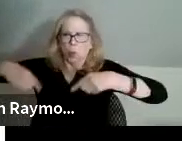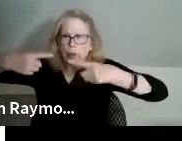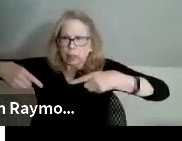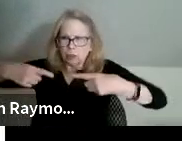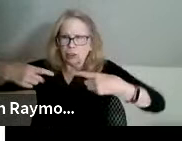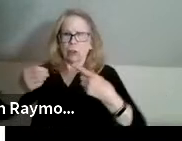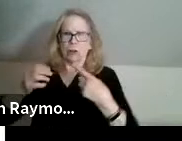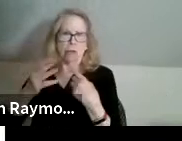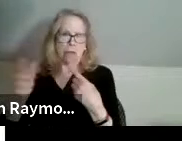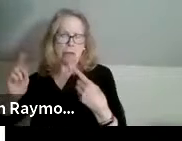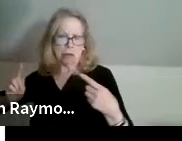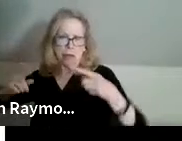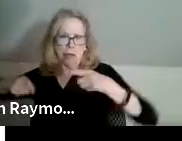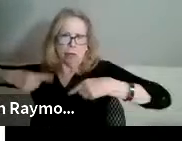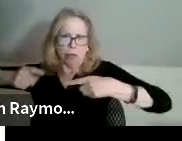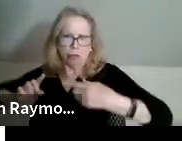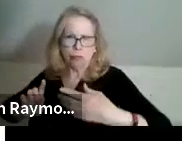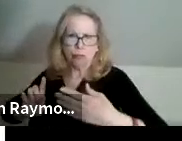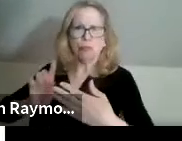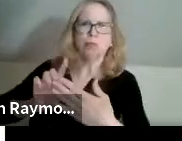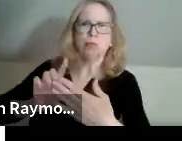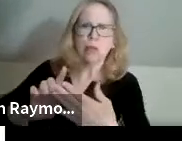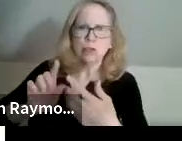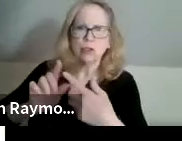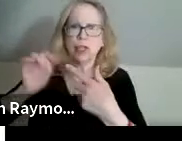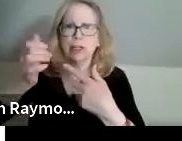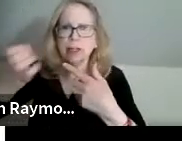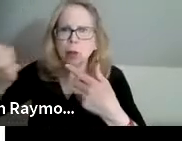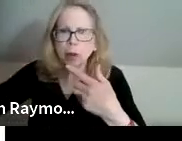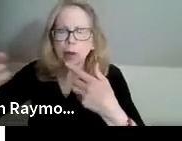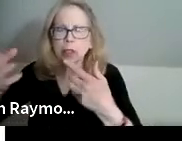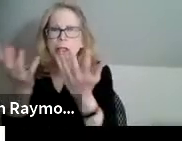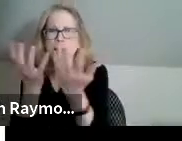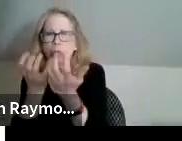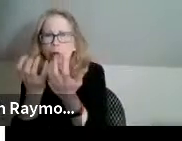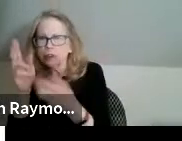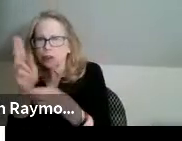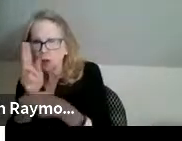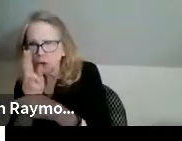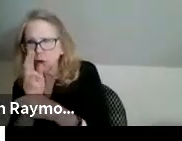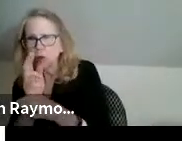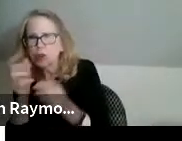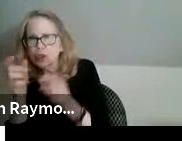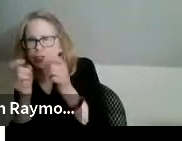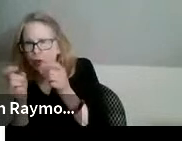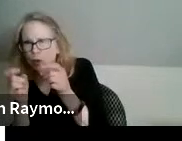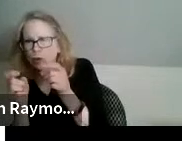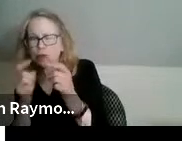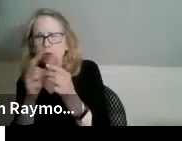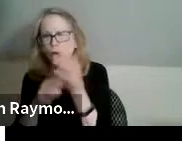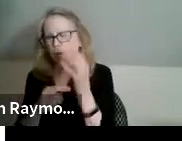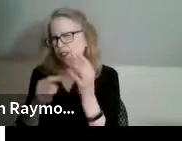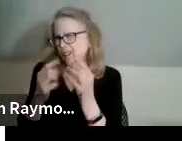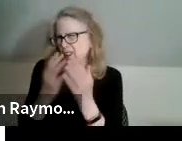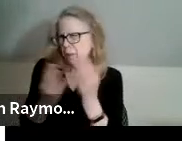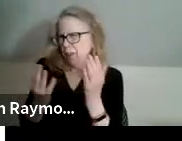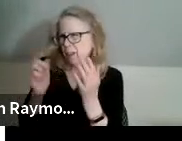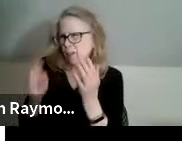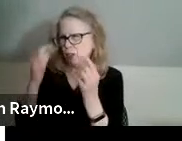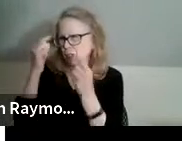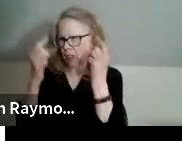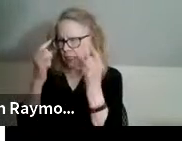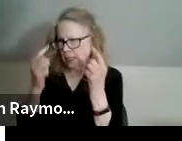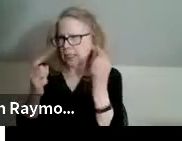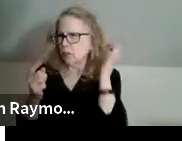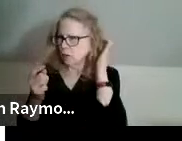is approaching the device and who wishes to engage with the controls, what are some of the considerations that